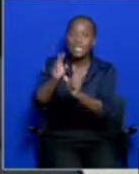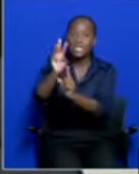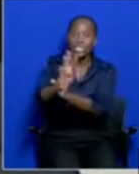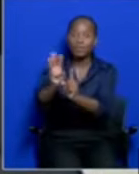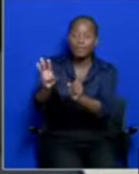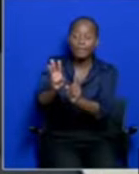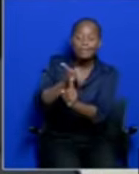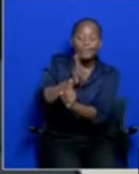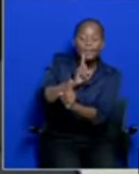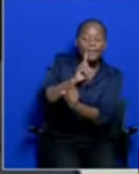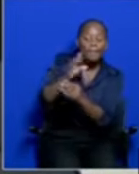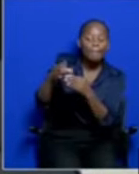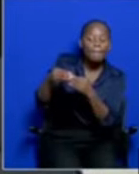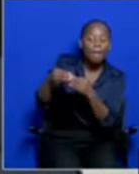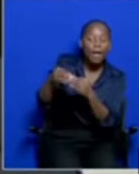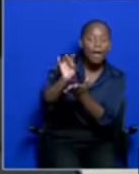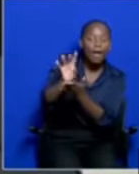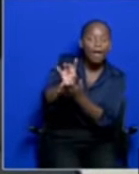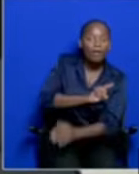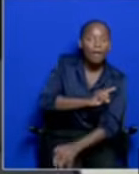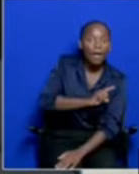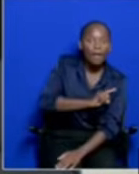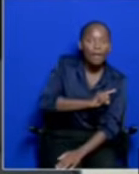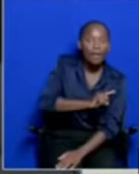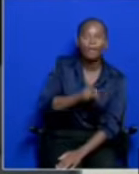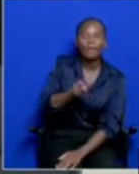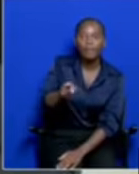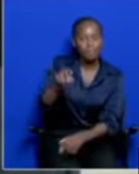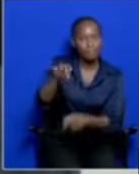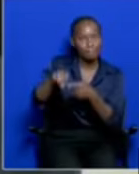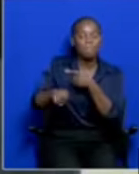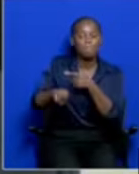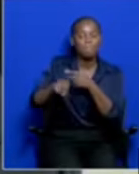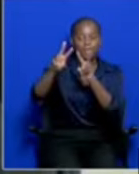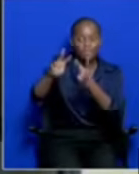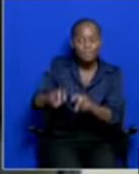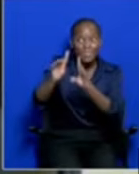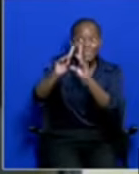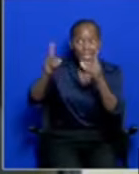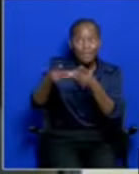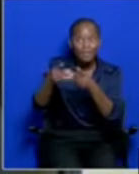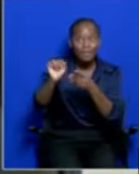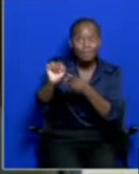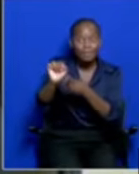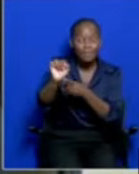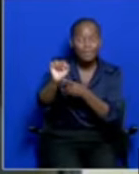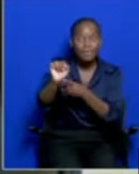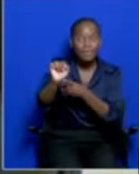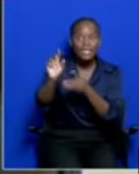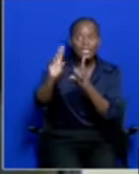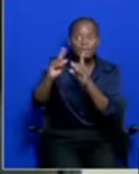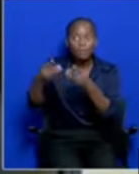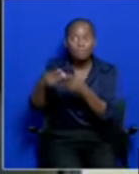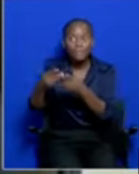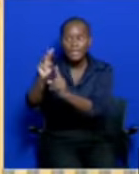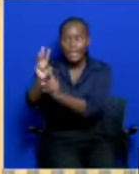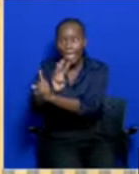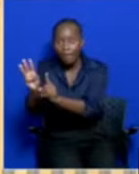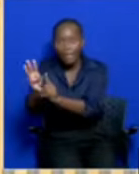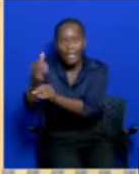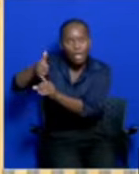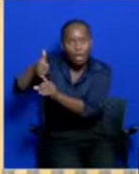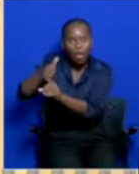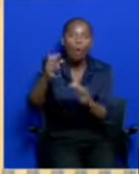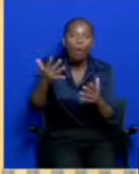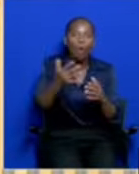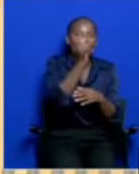dismissed because of their departmental hearing or because of criminal conviction. So the two examples that